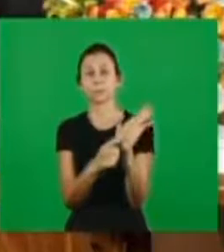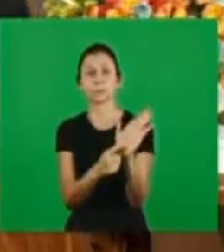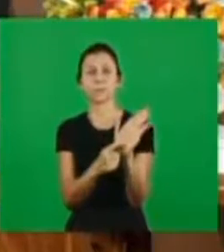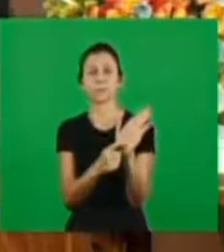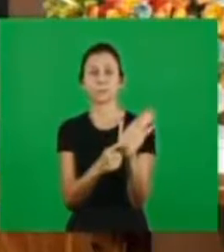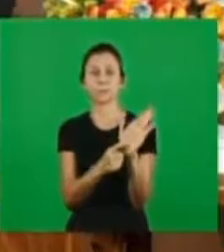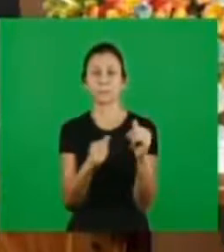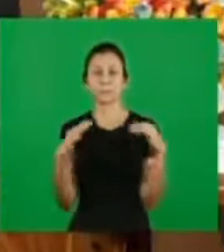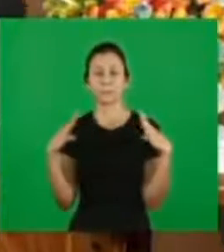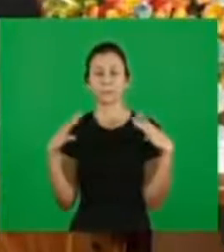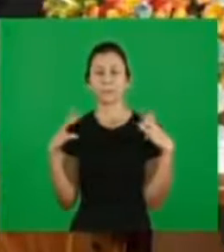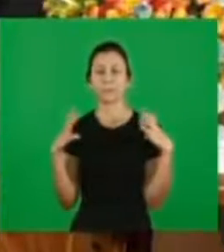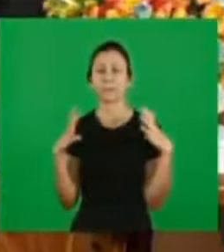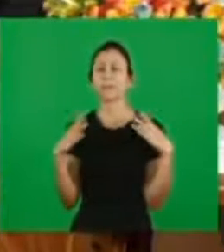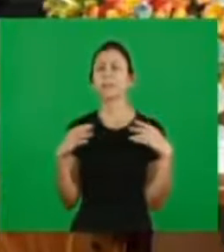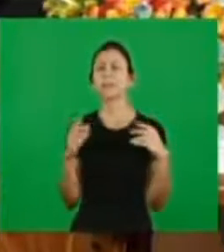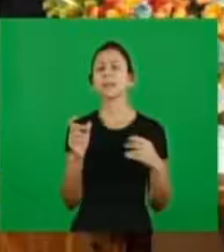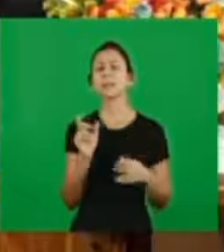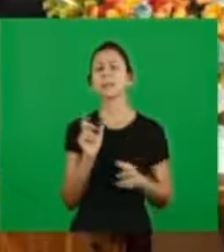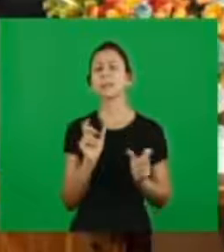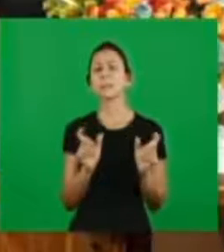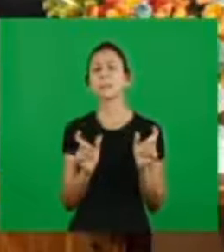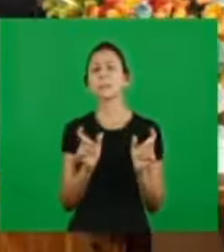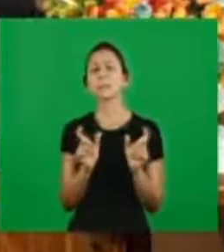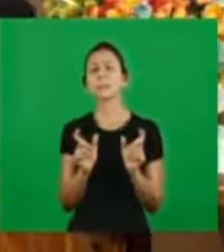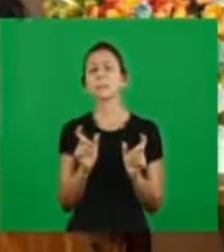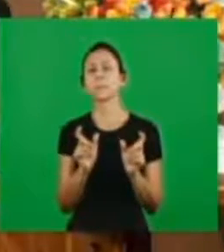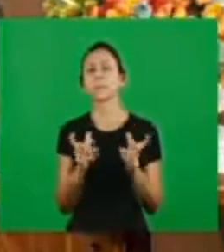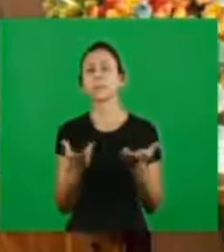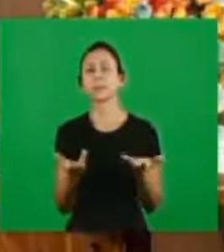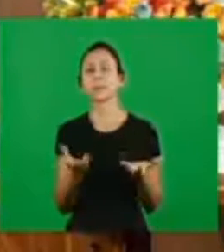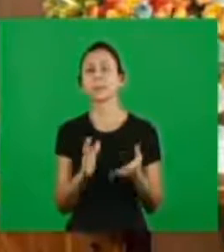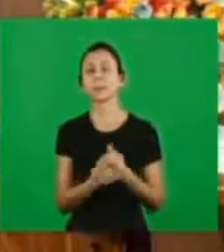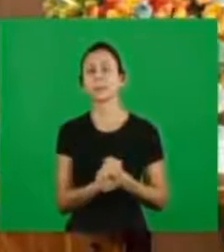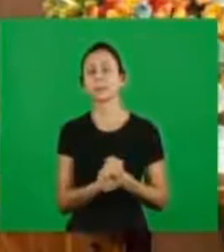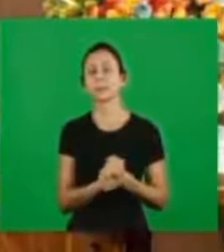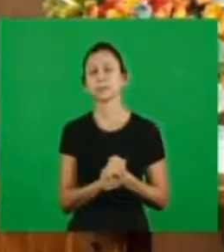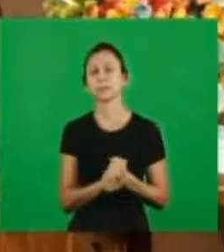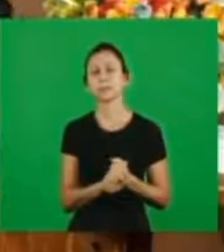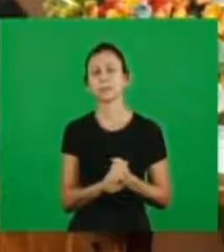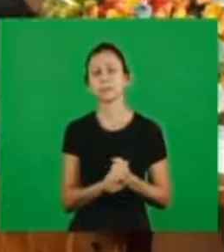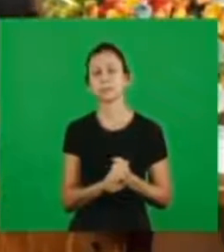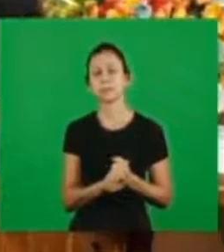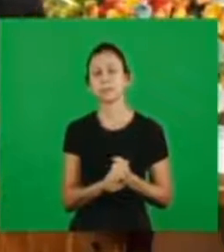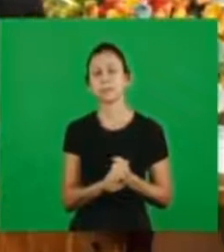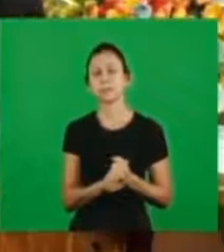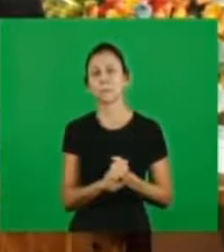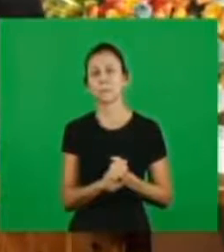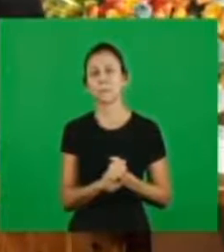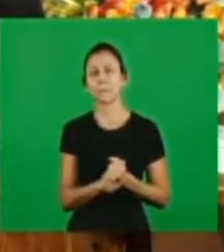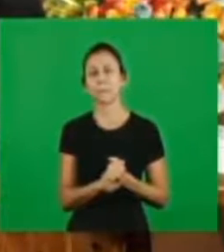mentions, it speaks of the angel, is the word of those that are working